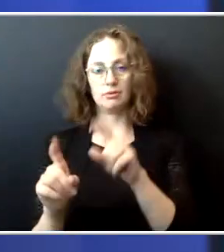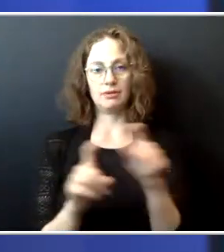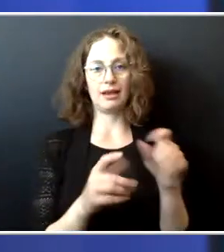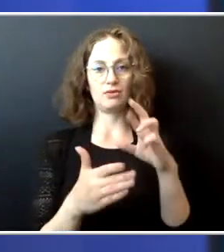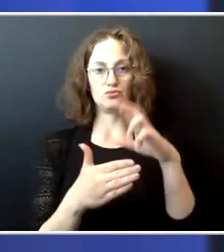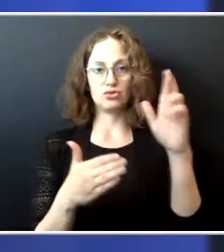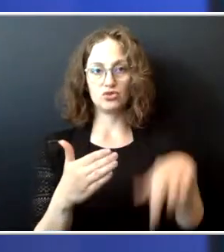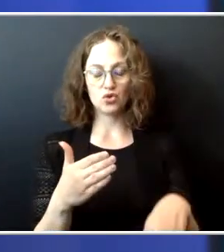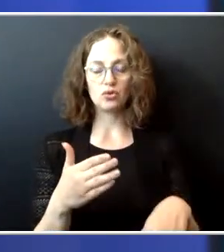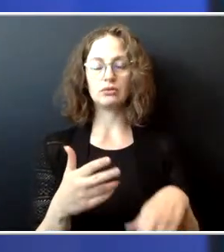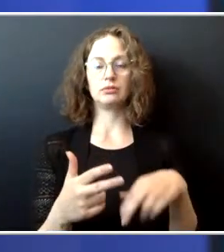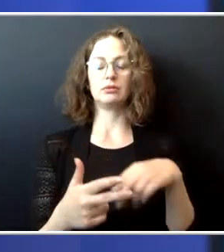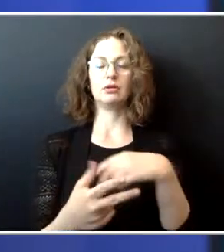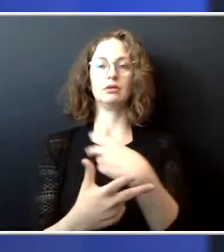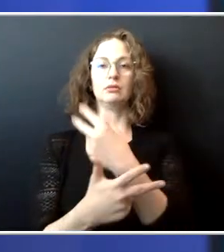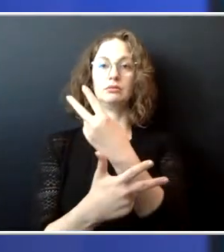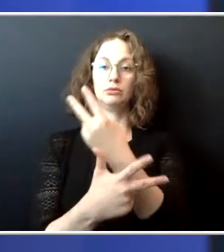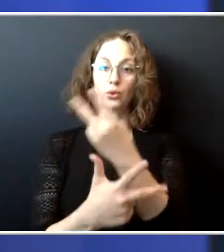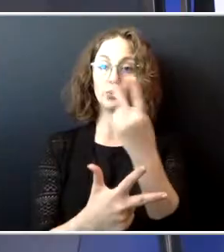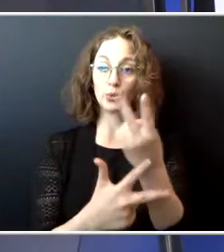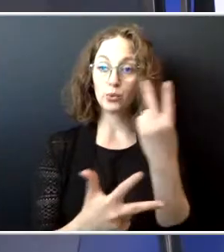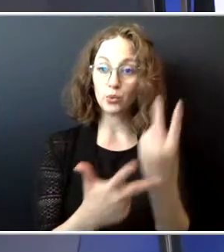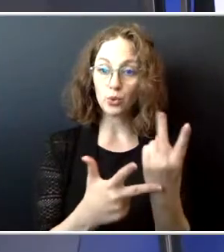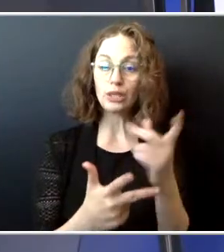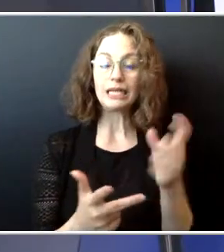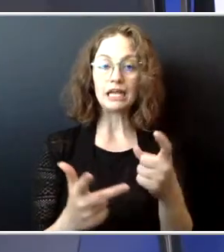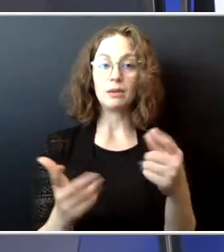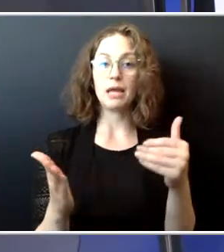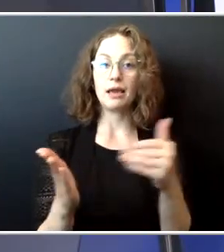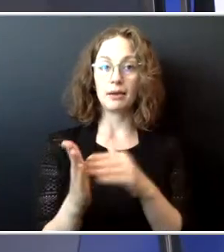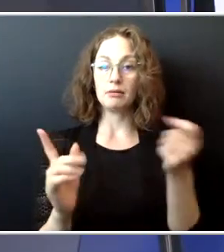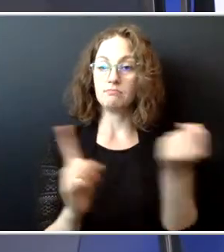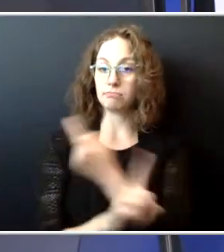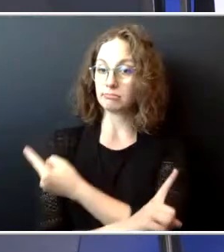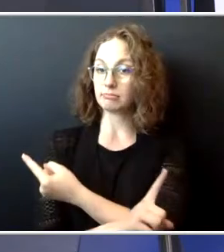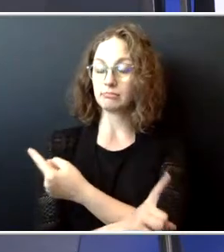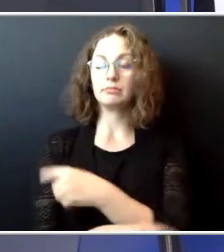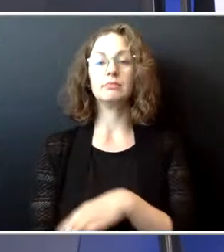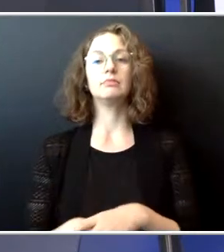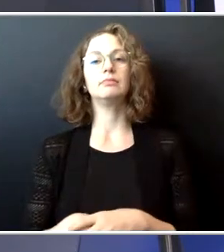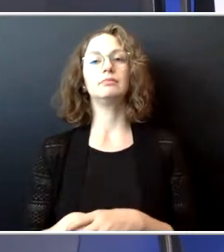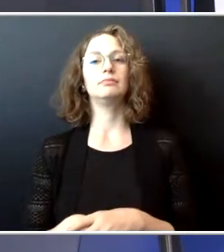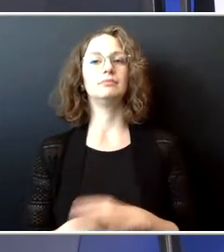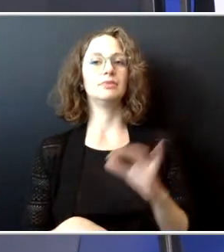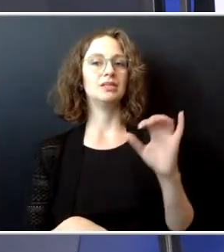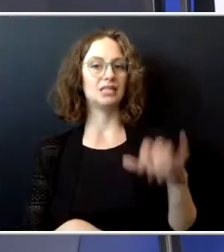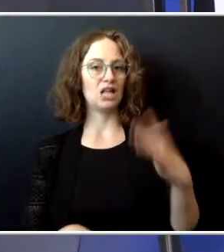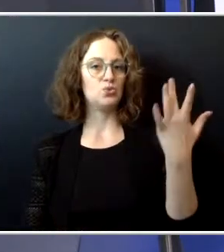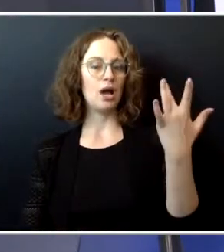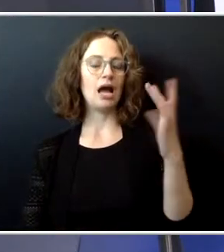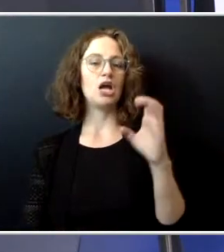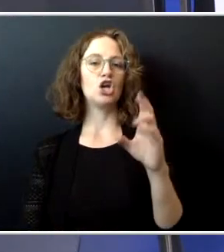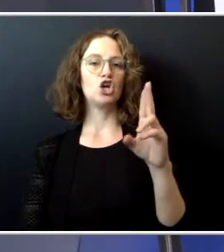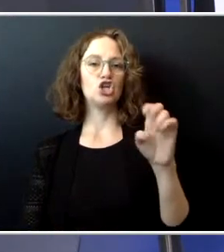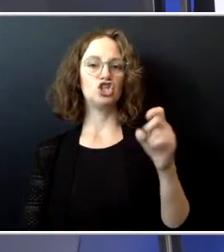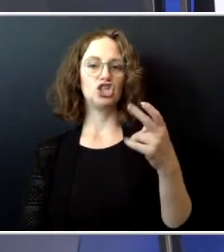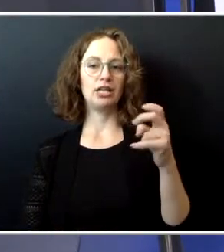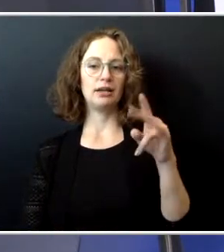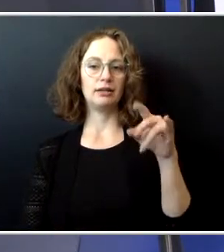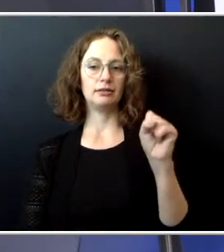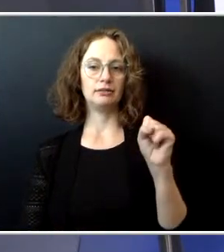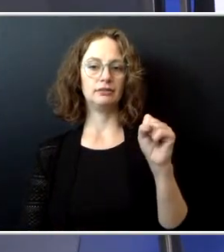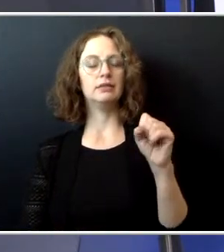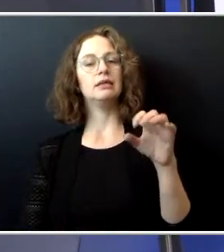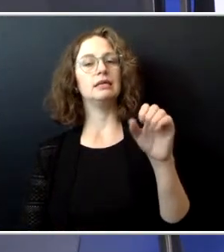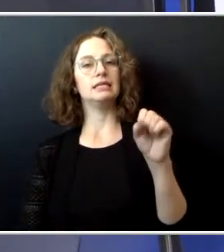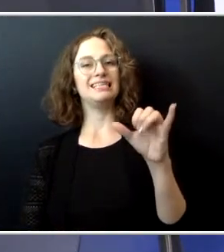abnormal tests, not just mildly off to tests. be diagnosed with the disease. Absolutely. And that's probably why Cushing's symptoms and syndrome comes up a lot on our program,